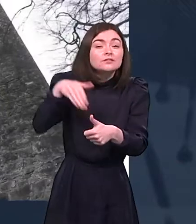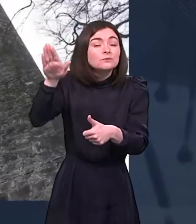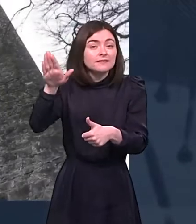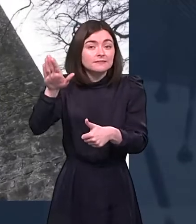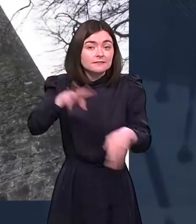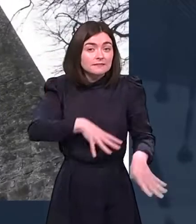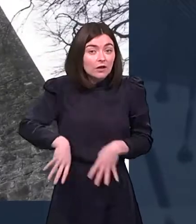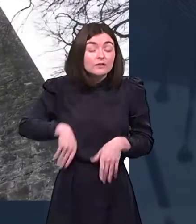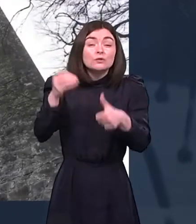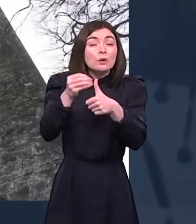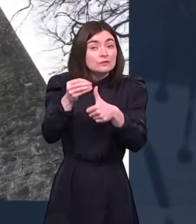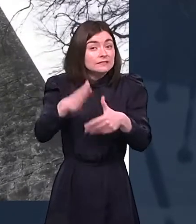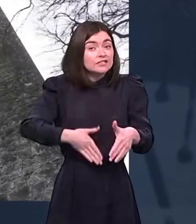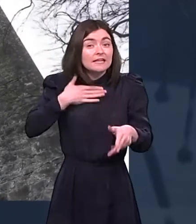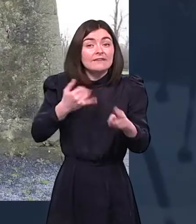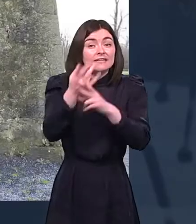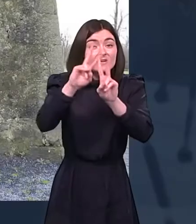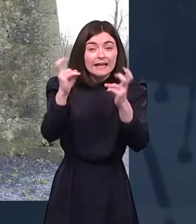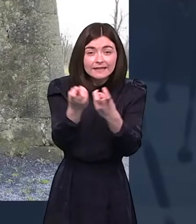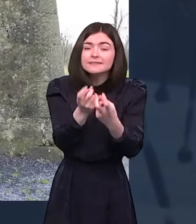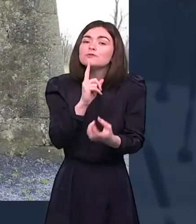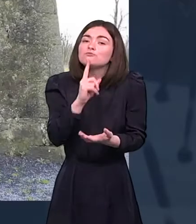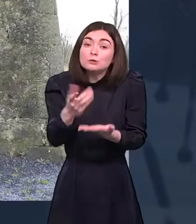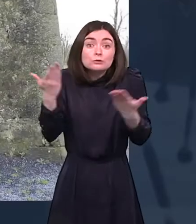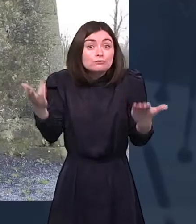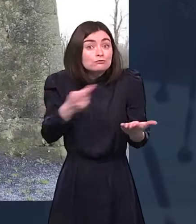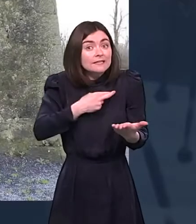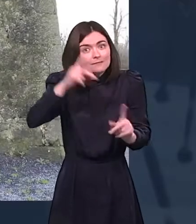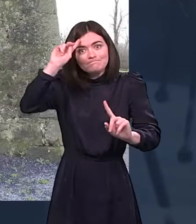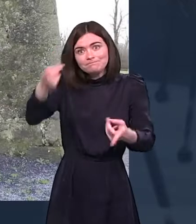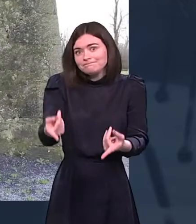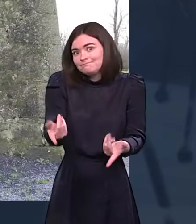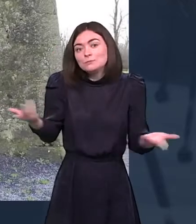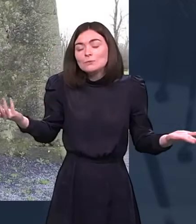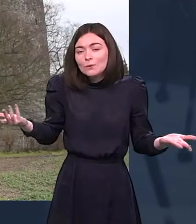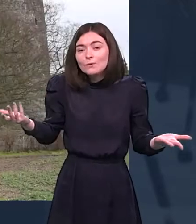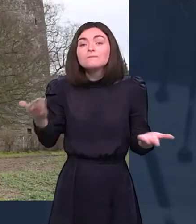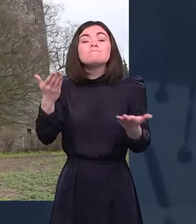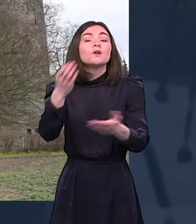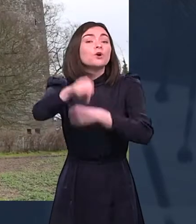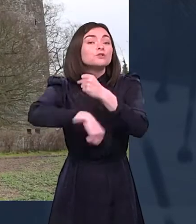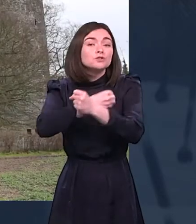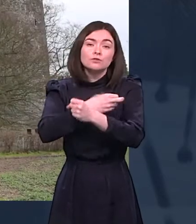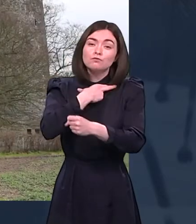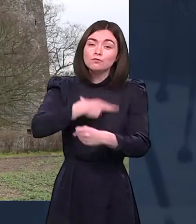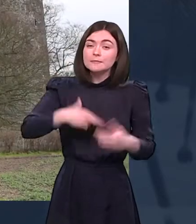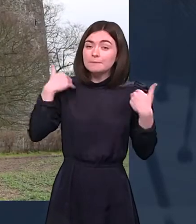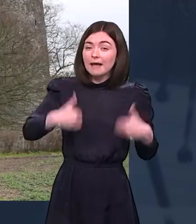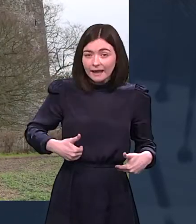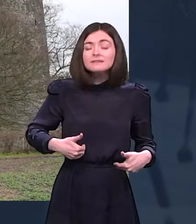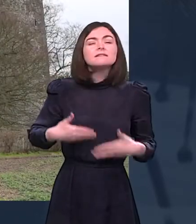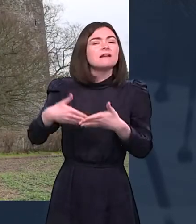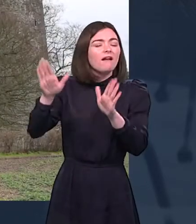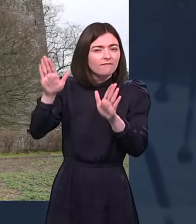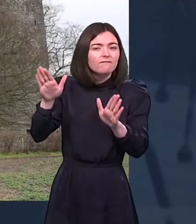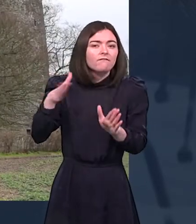a castle not too far from Kilkenny, but the reality is nobody knows. Her son, a wealthy man, got off